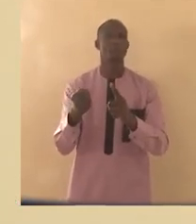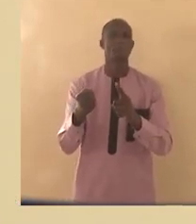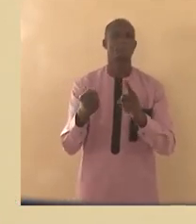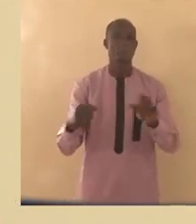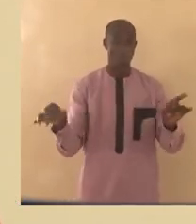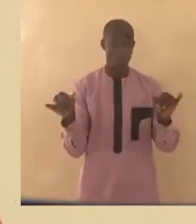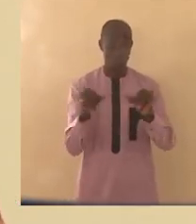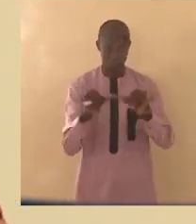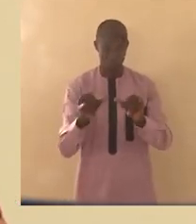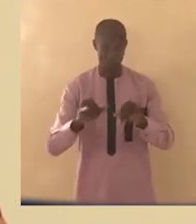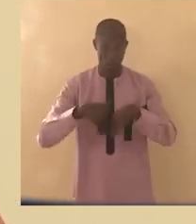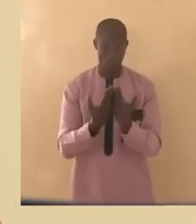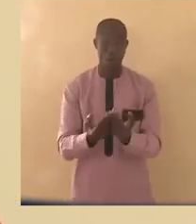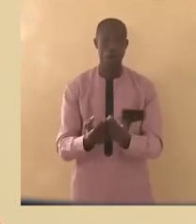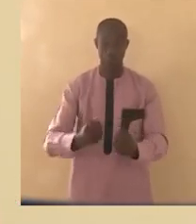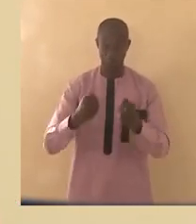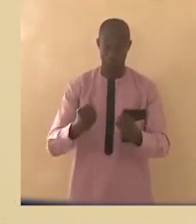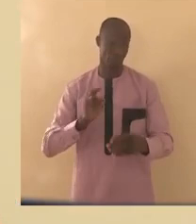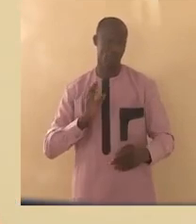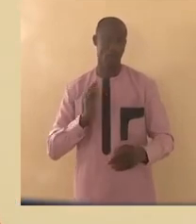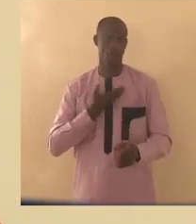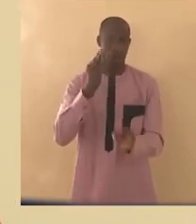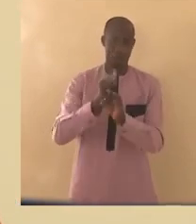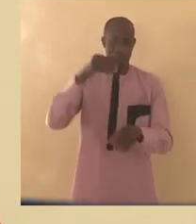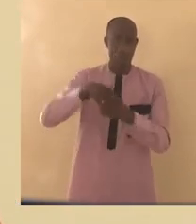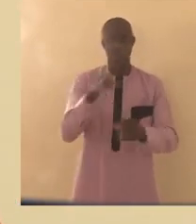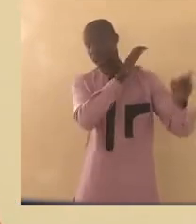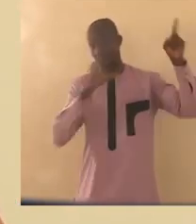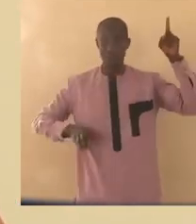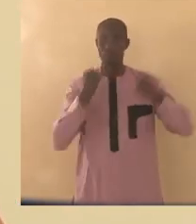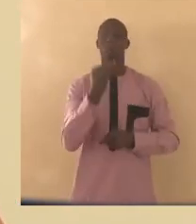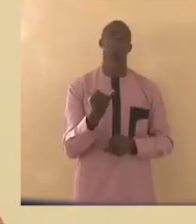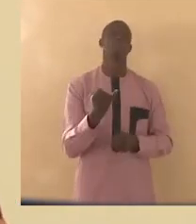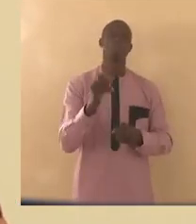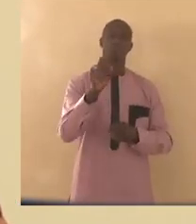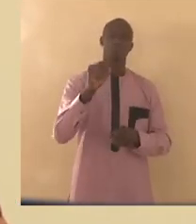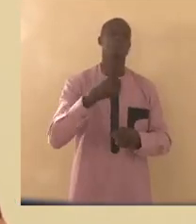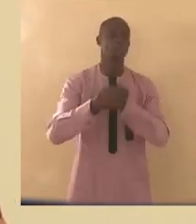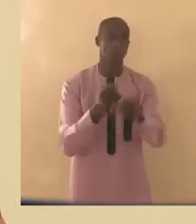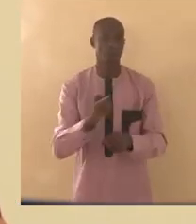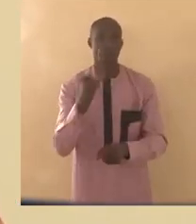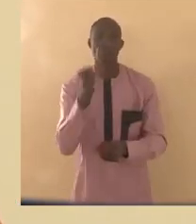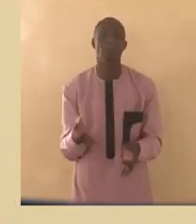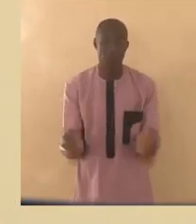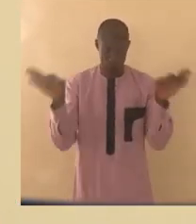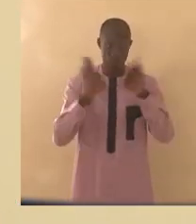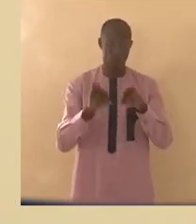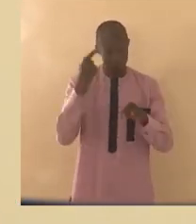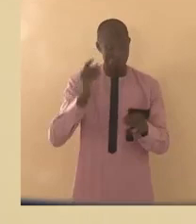how strong our faith in Christ is. So suffering is important